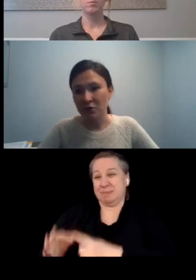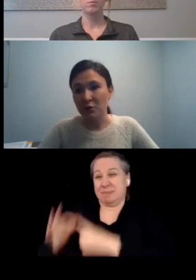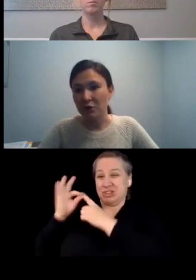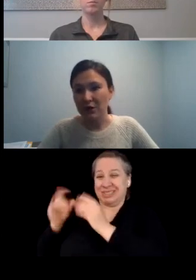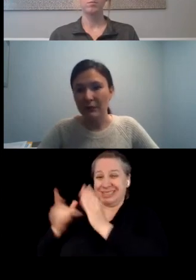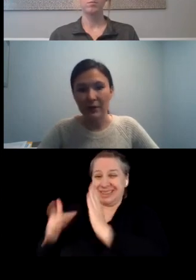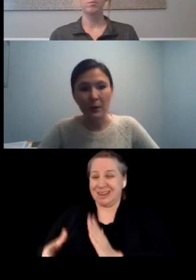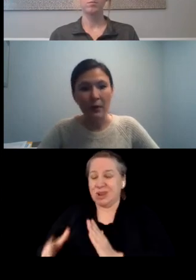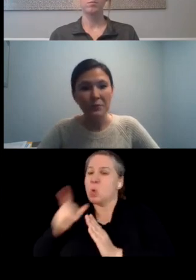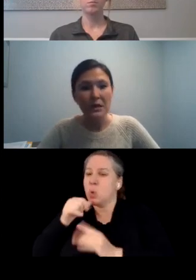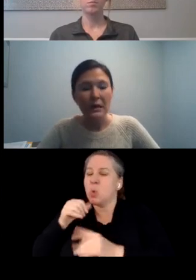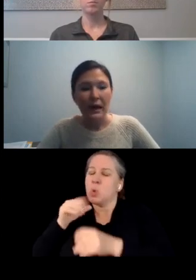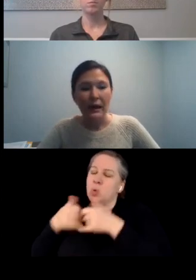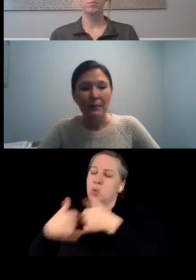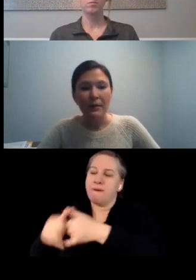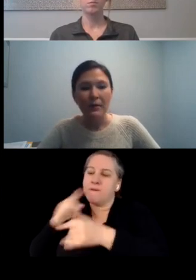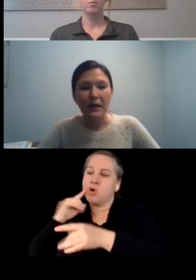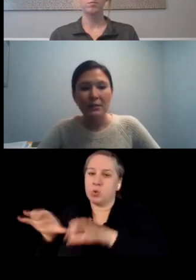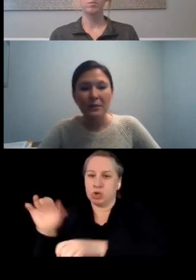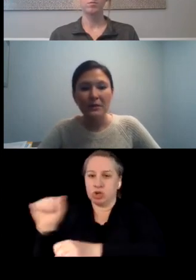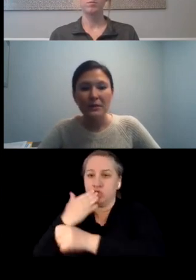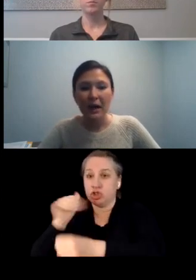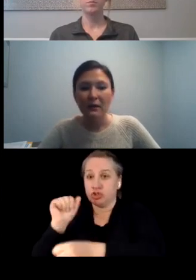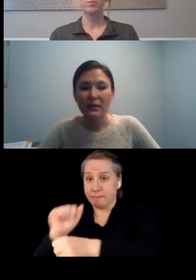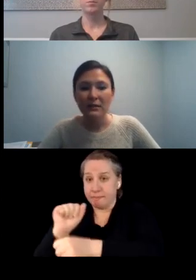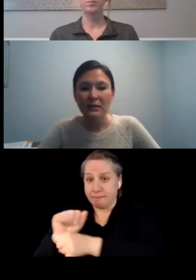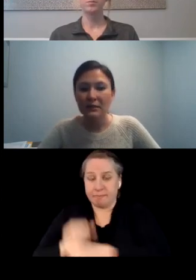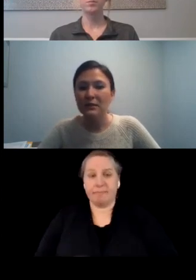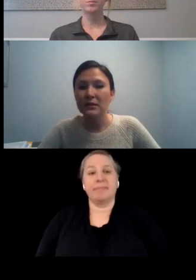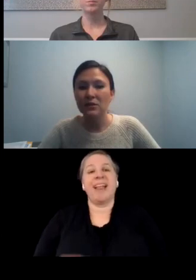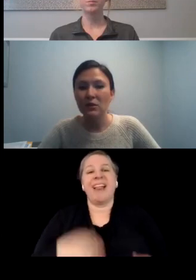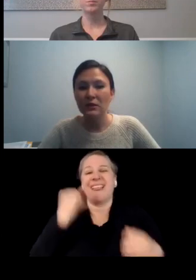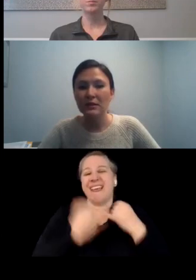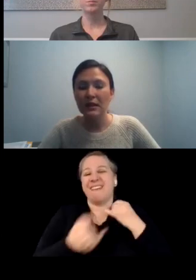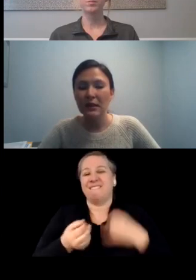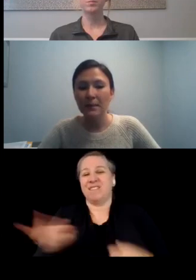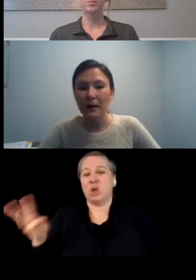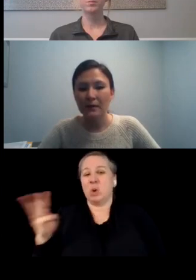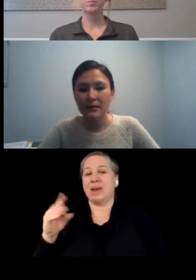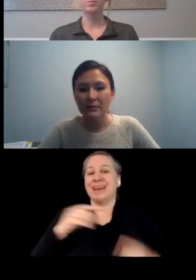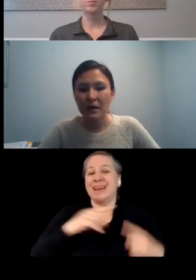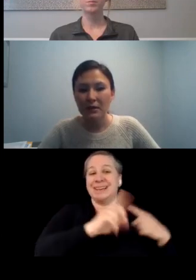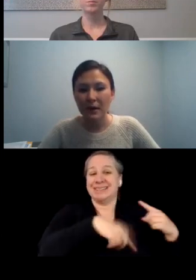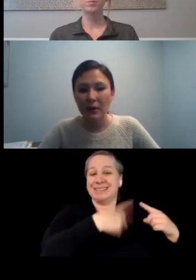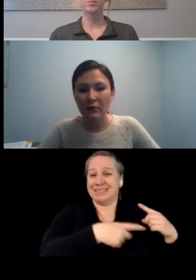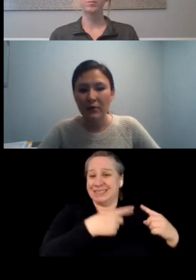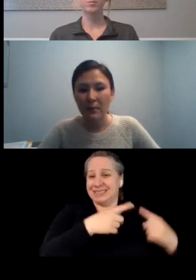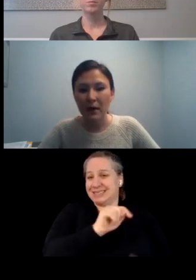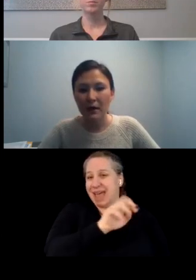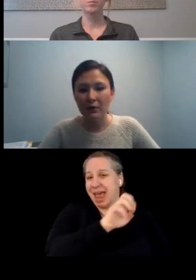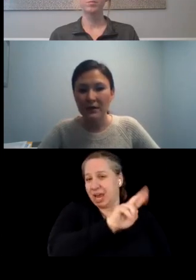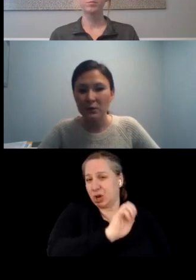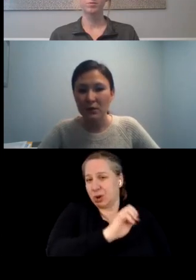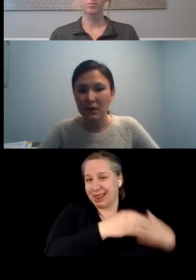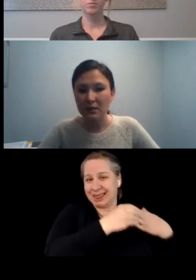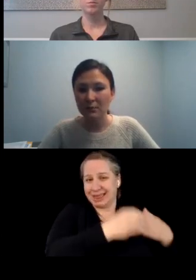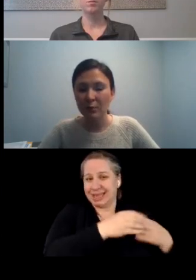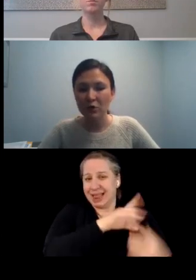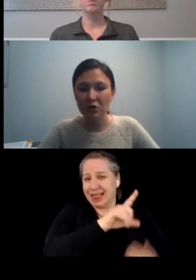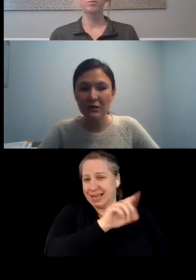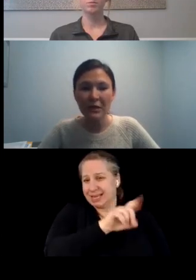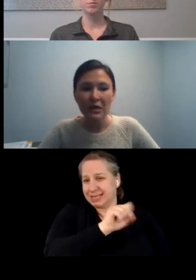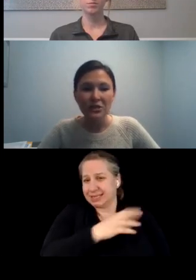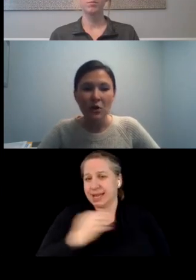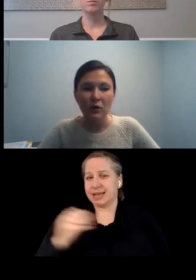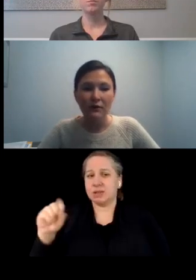for doing their job very well. And then the last piece, the tire leads and sales leads. So this is that key part that Sam talked about from interfacing with the